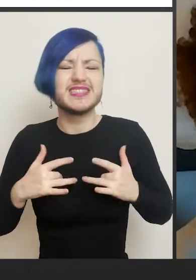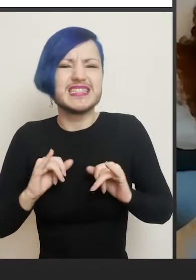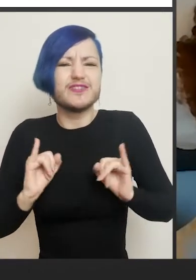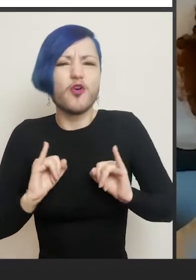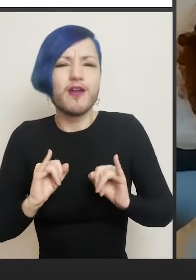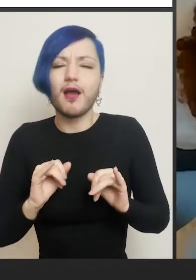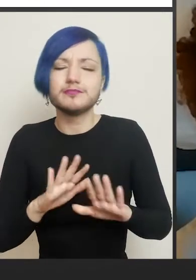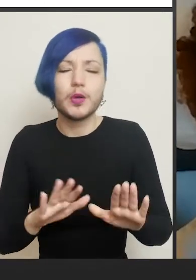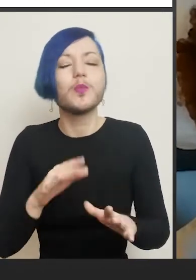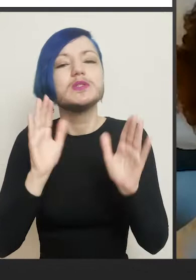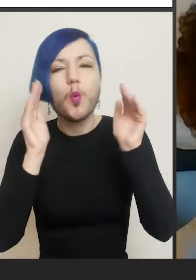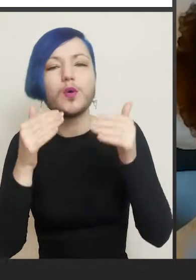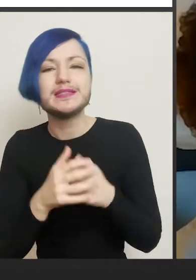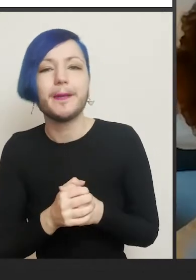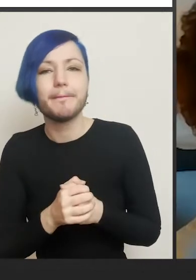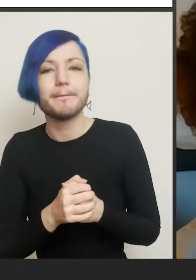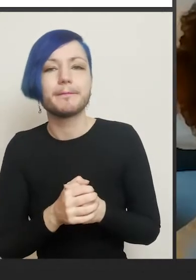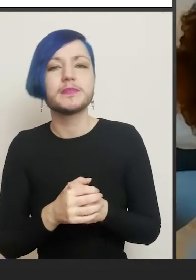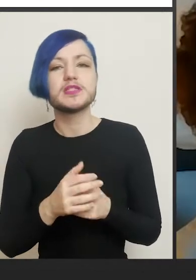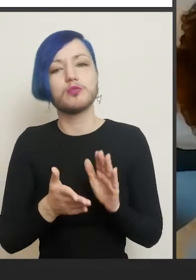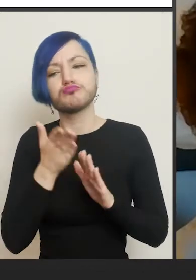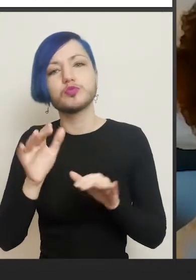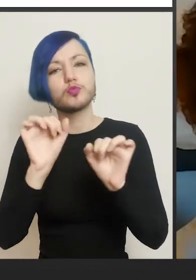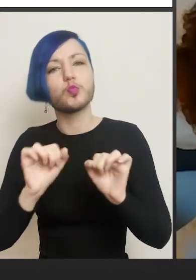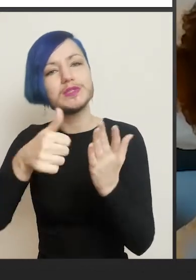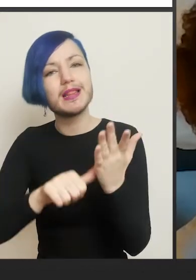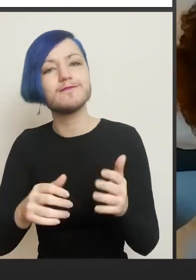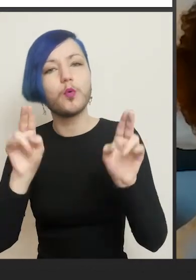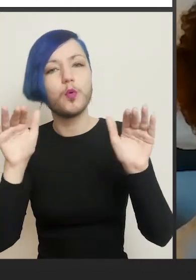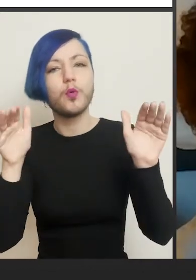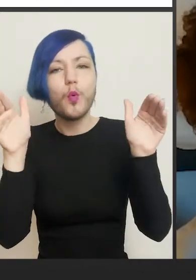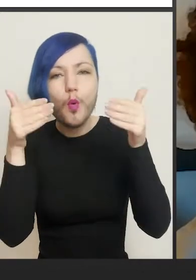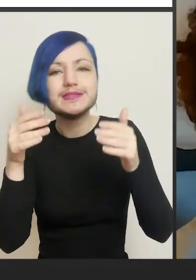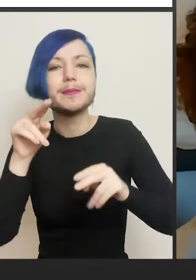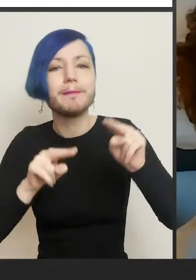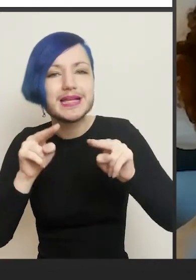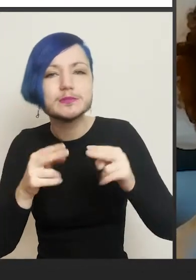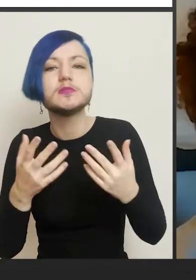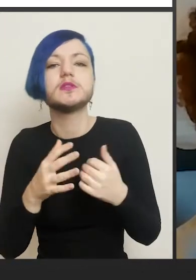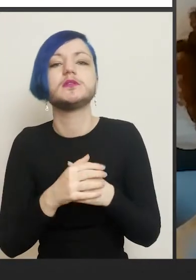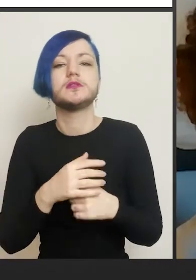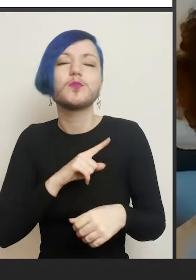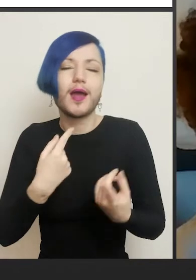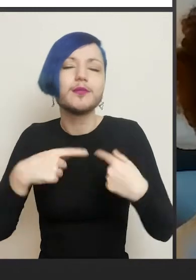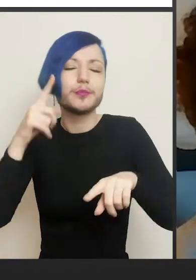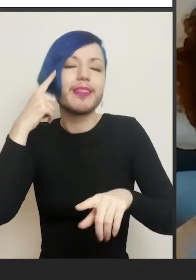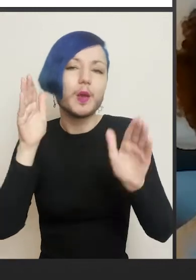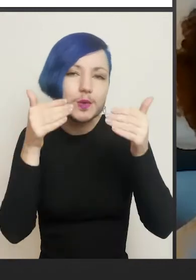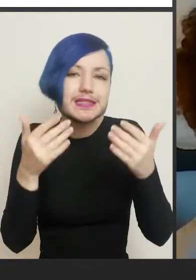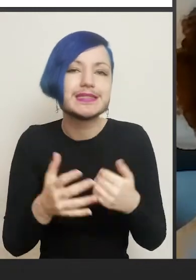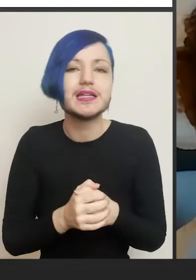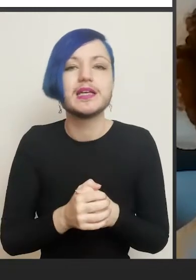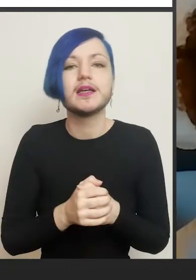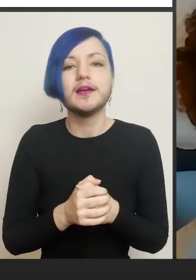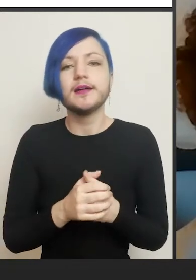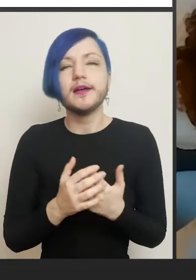autism. So go and let's put you on a waiting list for an autism assessment, because that's what we think's going on.